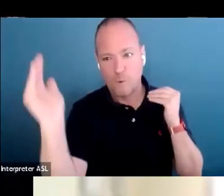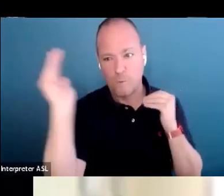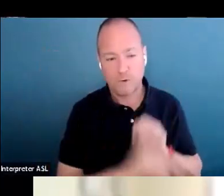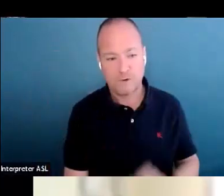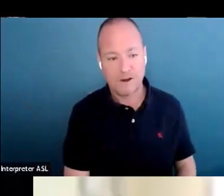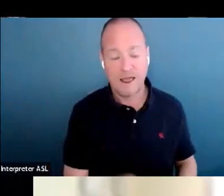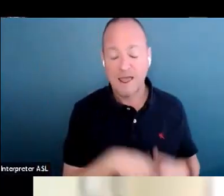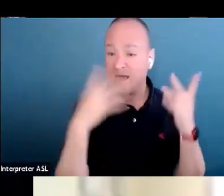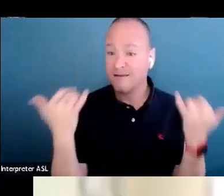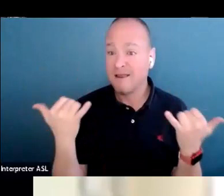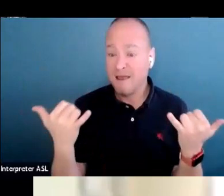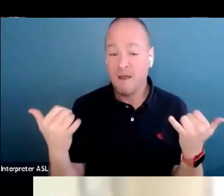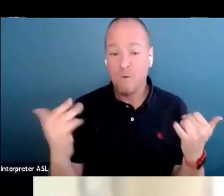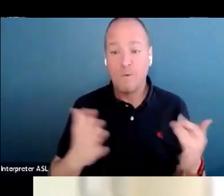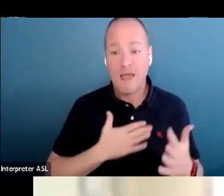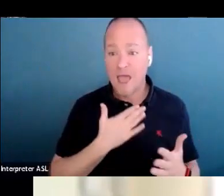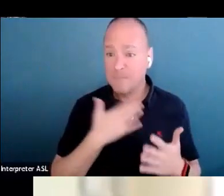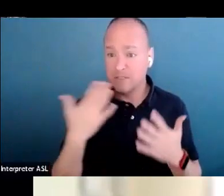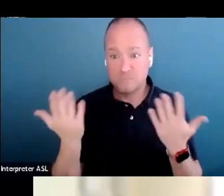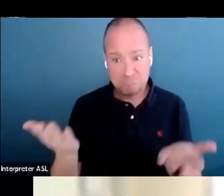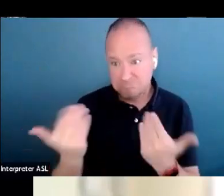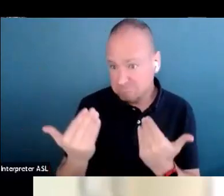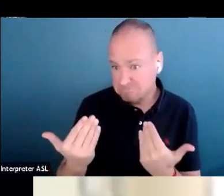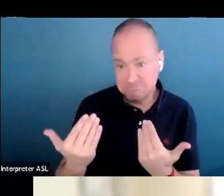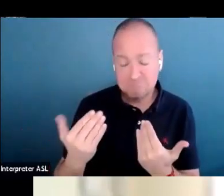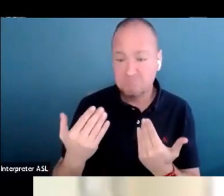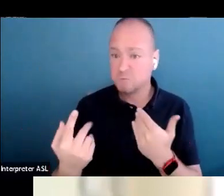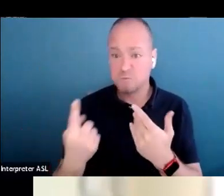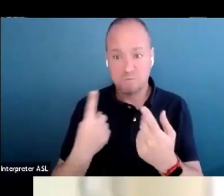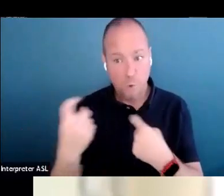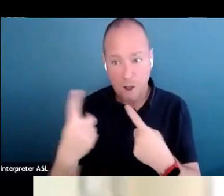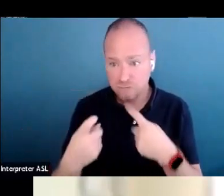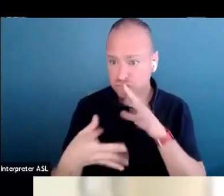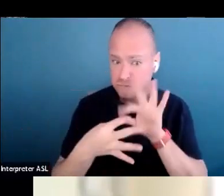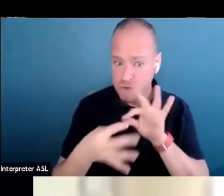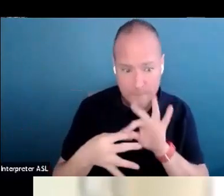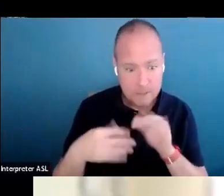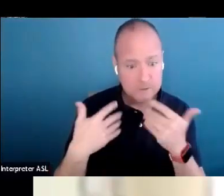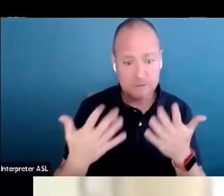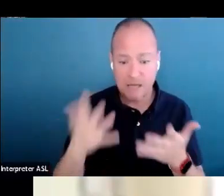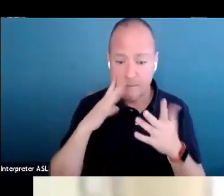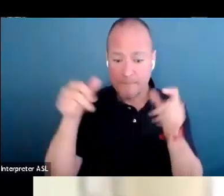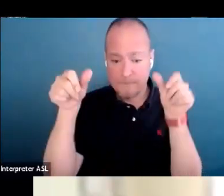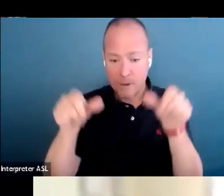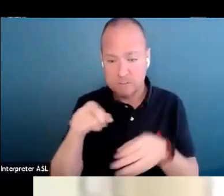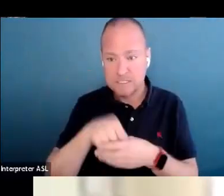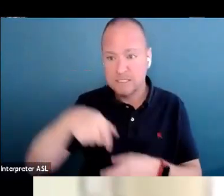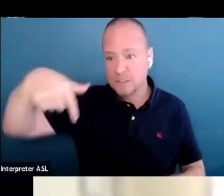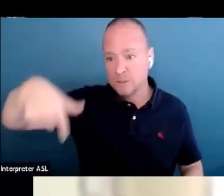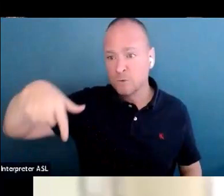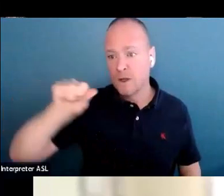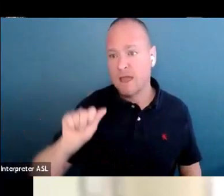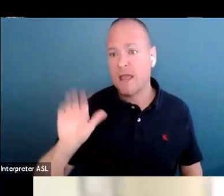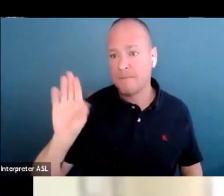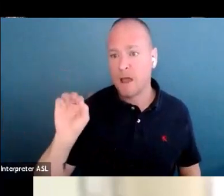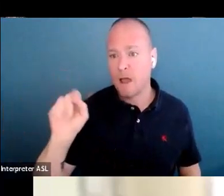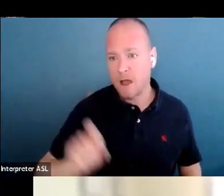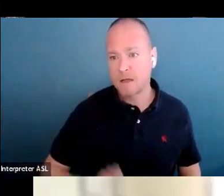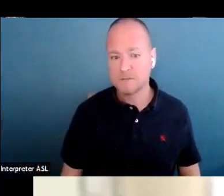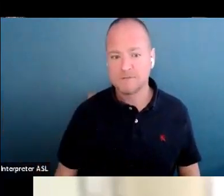And now we are happy to address any questions or comments that have been posted in the Q&A box.